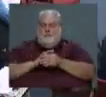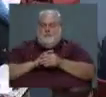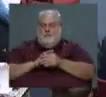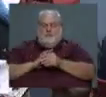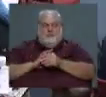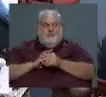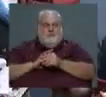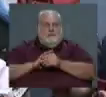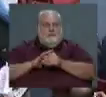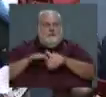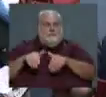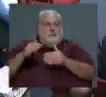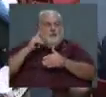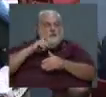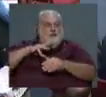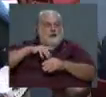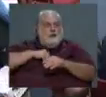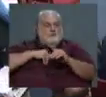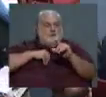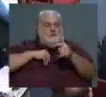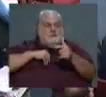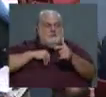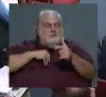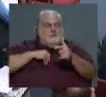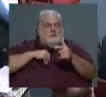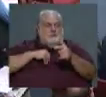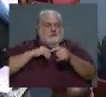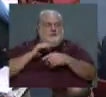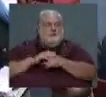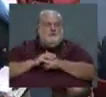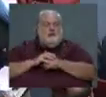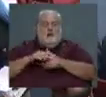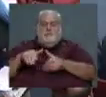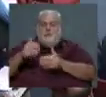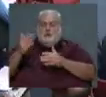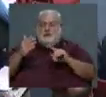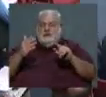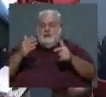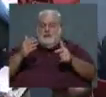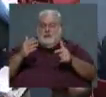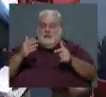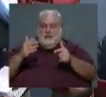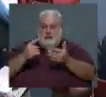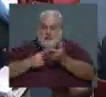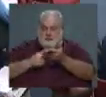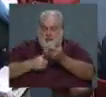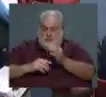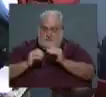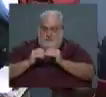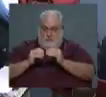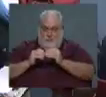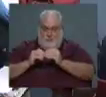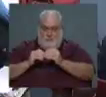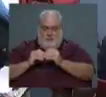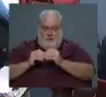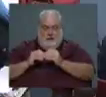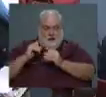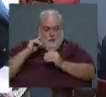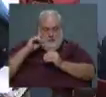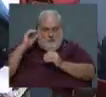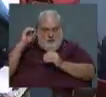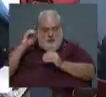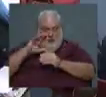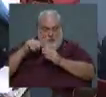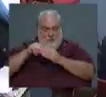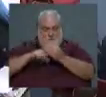for the adoption of the consent agenda. Second. There's a motion and a second to adopt the consent agenda. Is there any discussion? Hearing none, all in